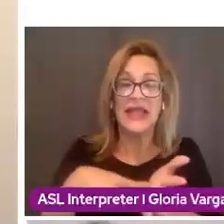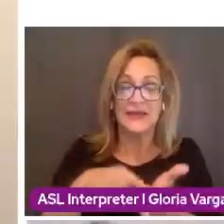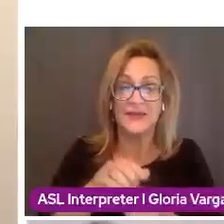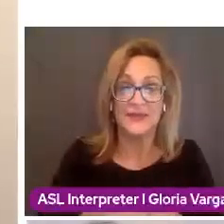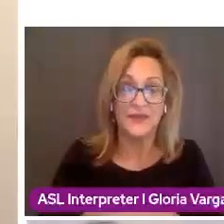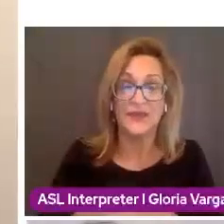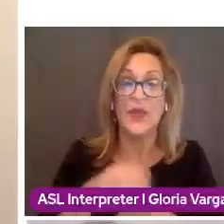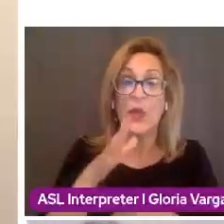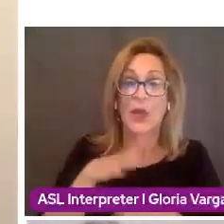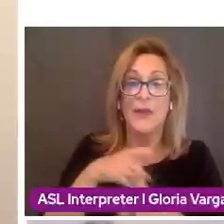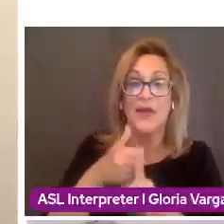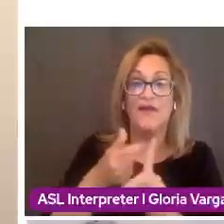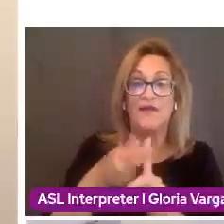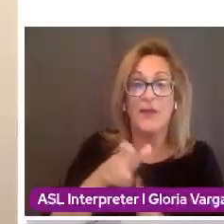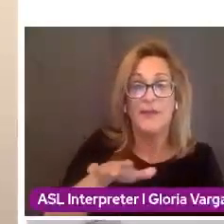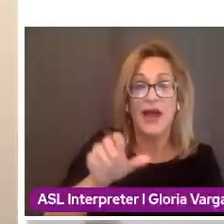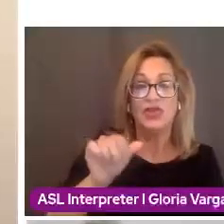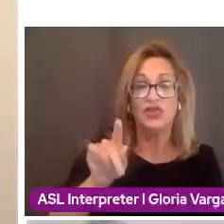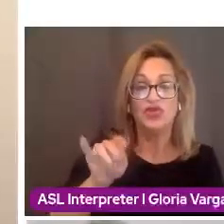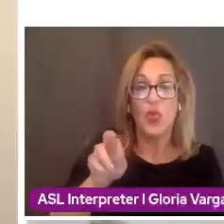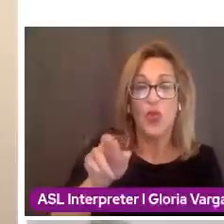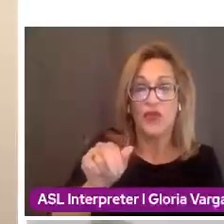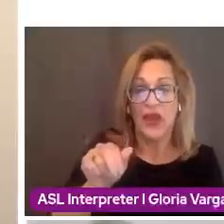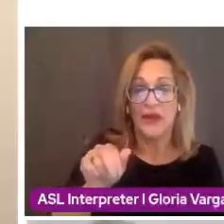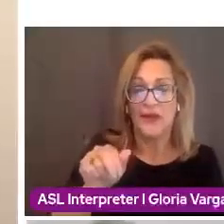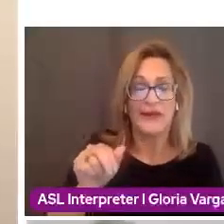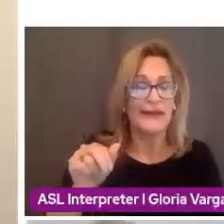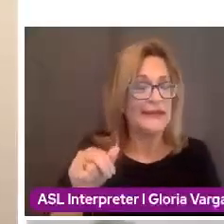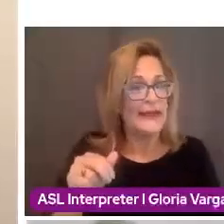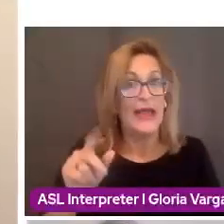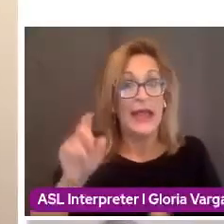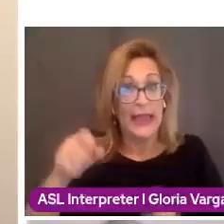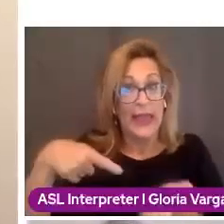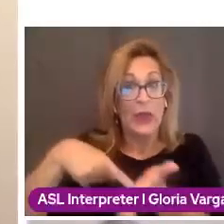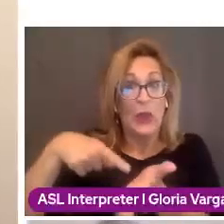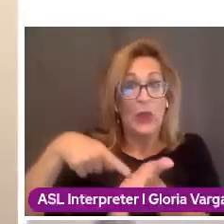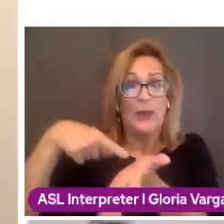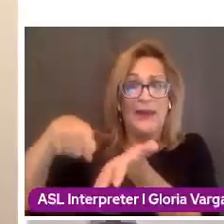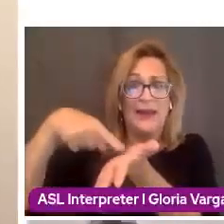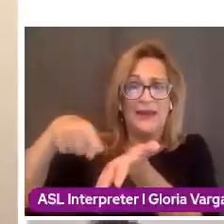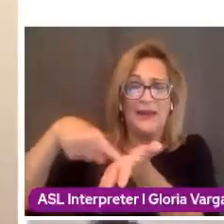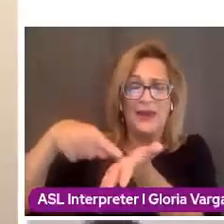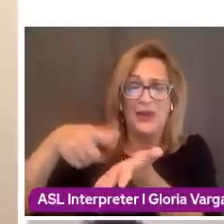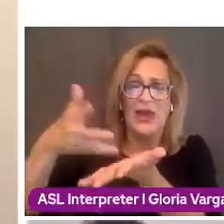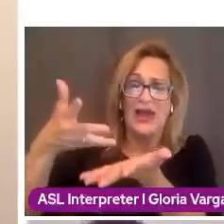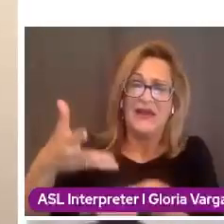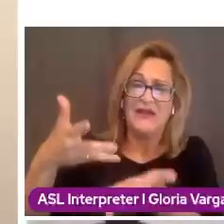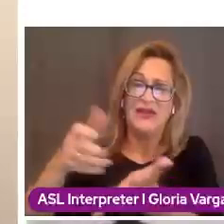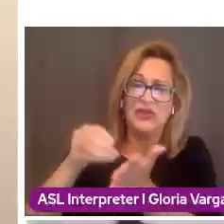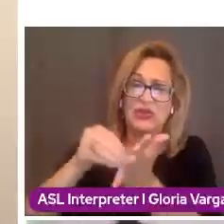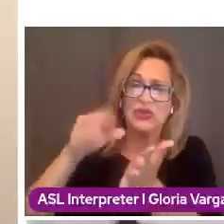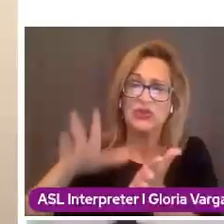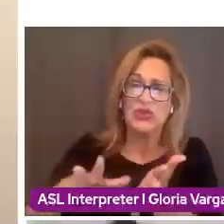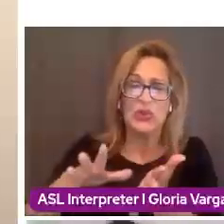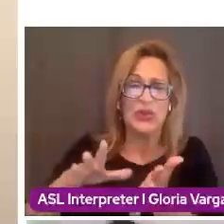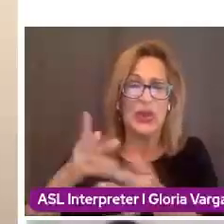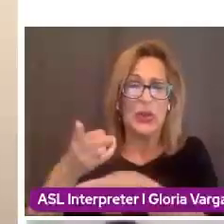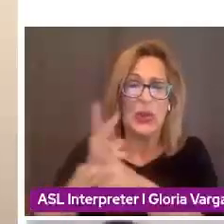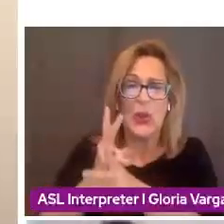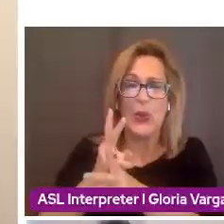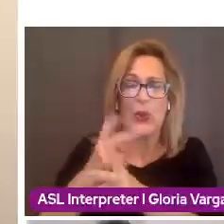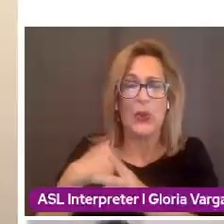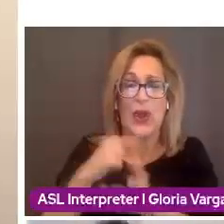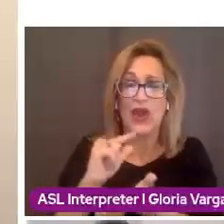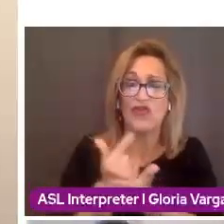relief soon? I cannot add hundreds of dollars a month to my bills with how out of control all the other costs are at the moment. I graduated